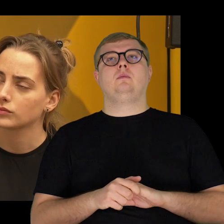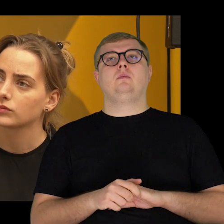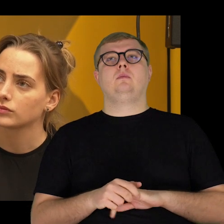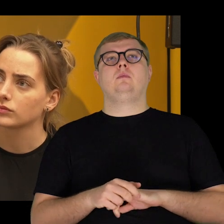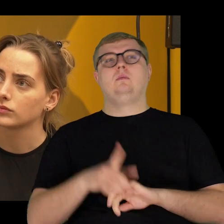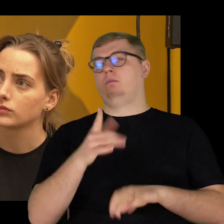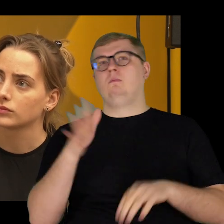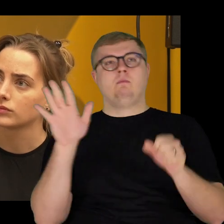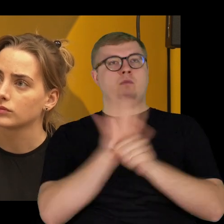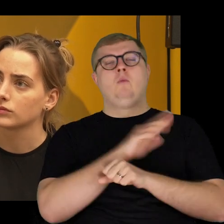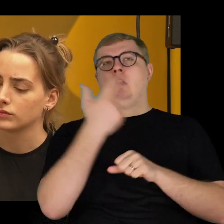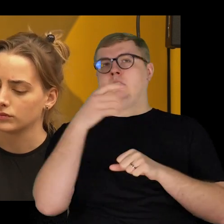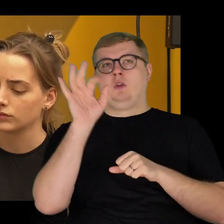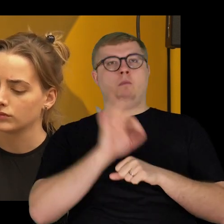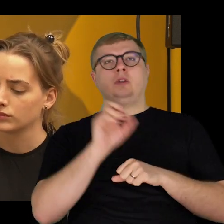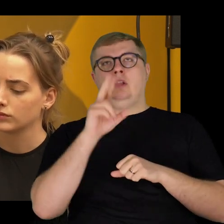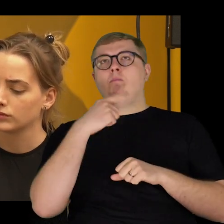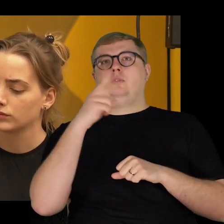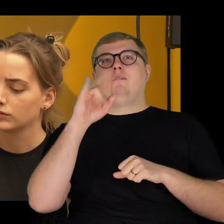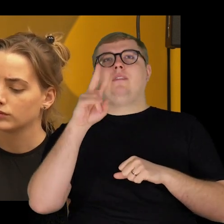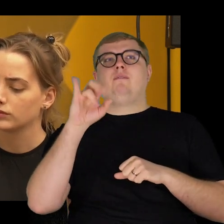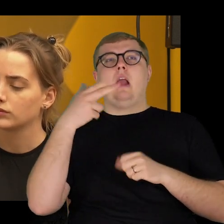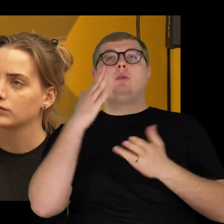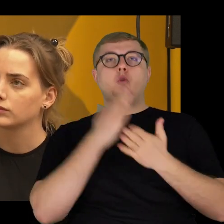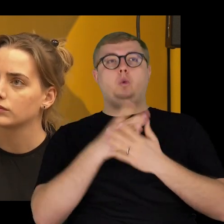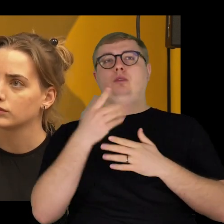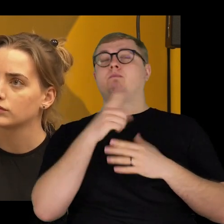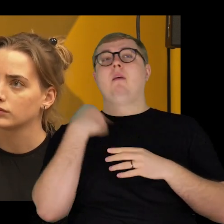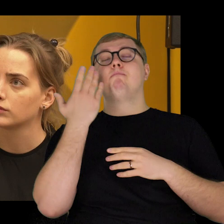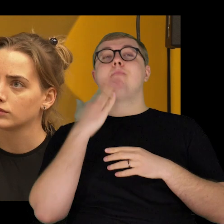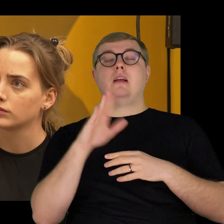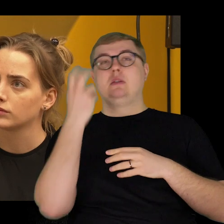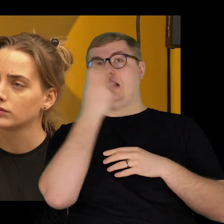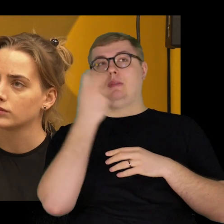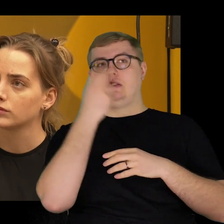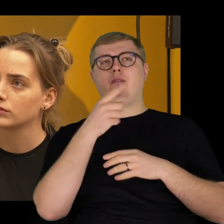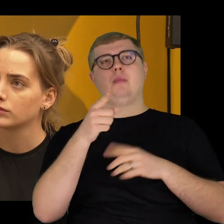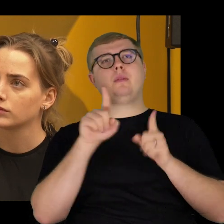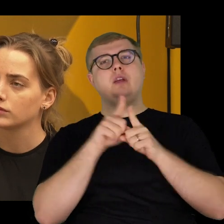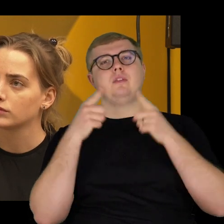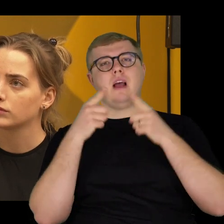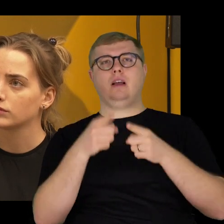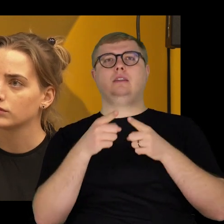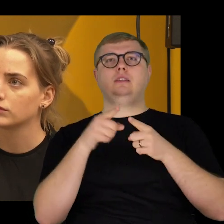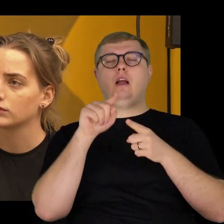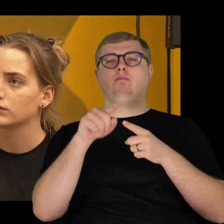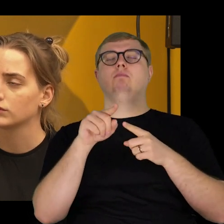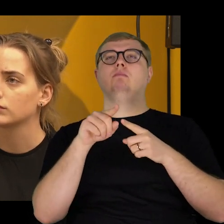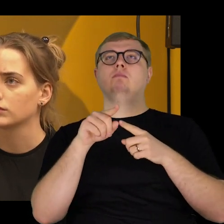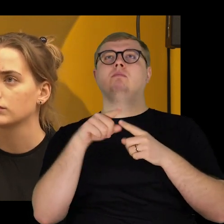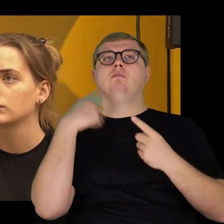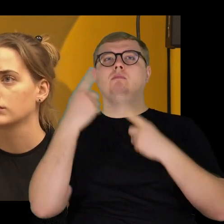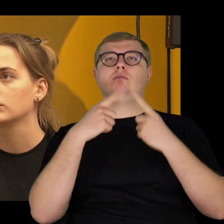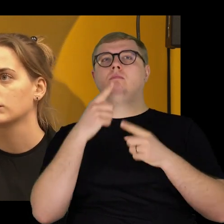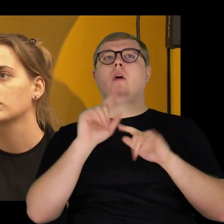that's as Vivien said, we are very much interested also in discourse, stories, narrative. So basically